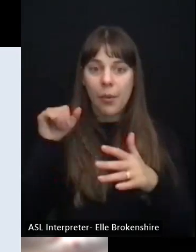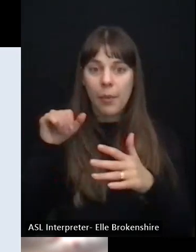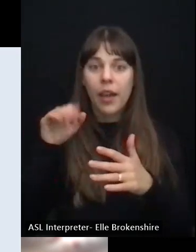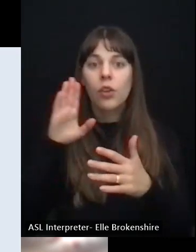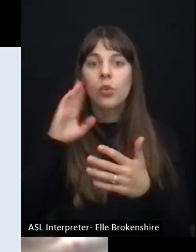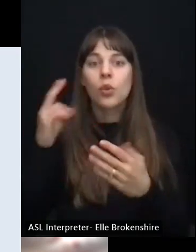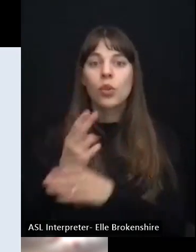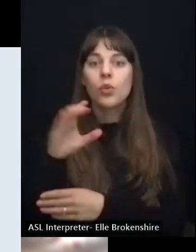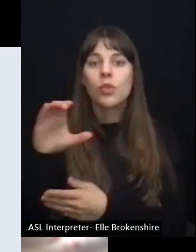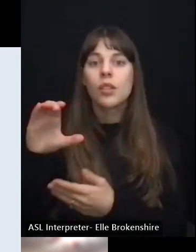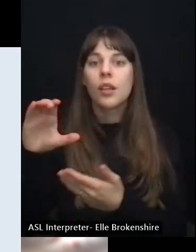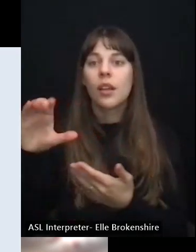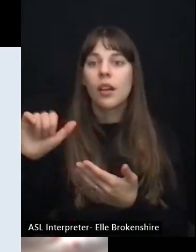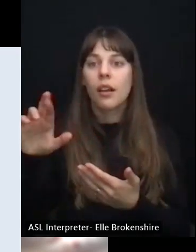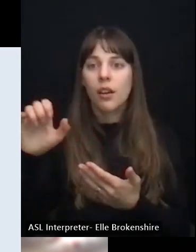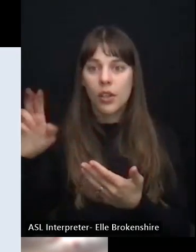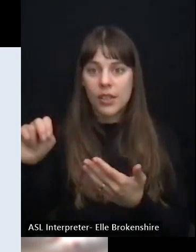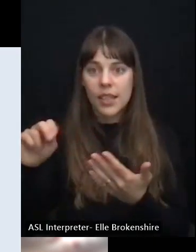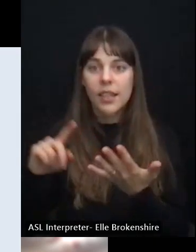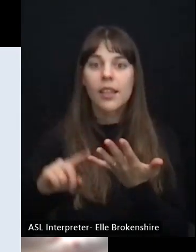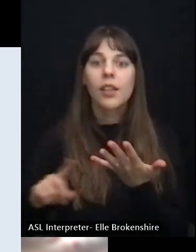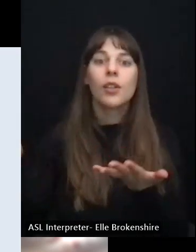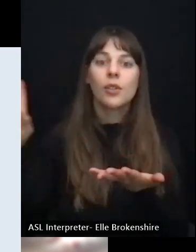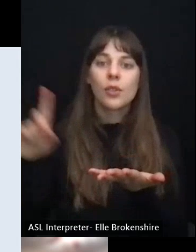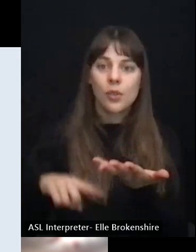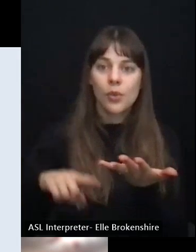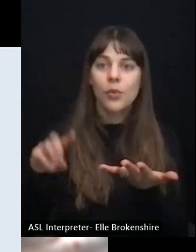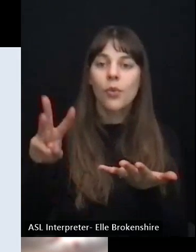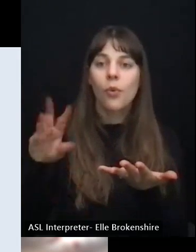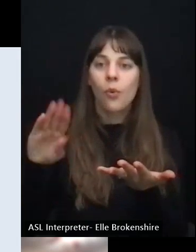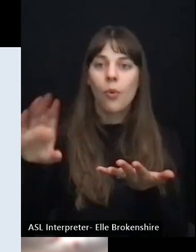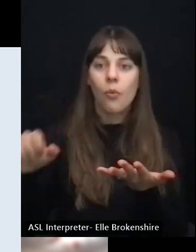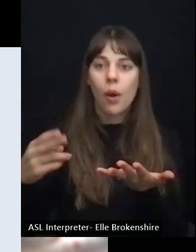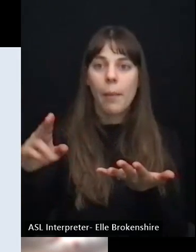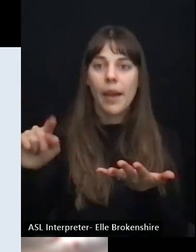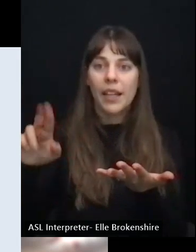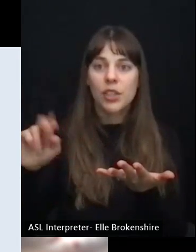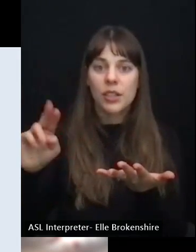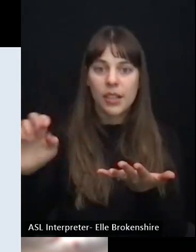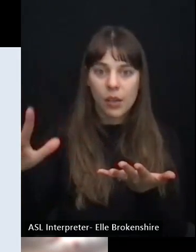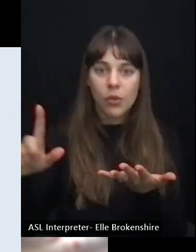to Warrington, we'll turn on to Boggs and resume regular route for the Route 40.